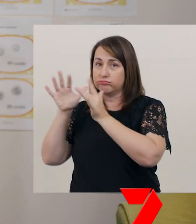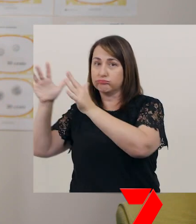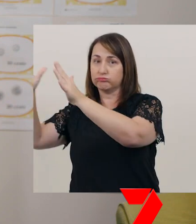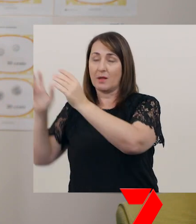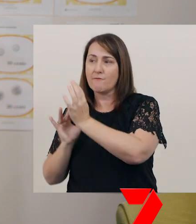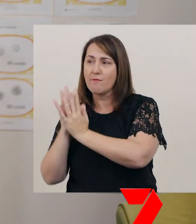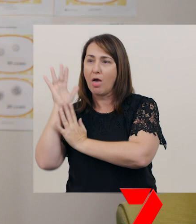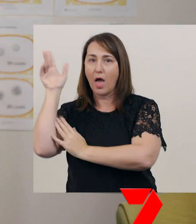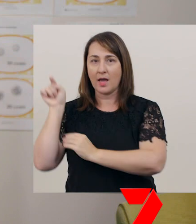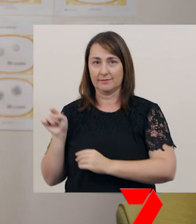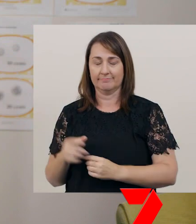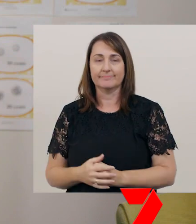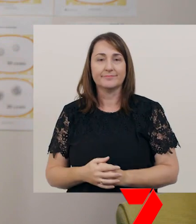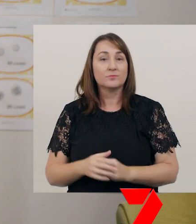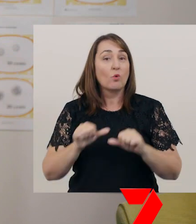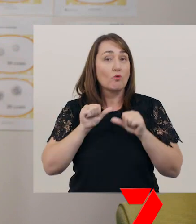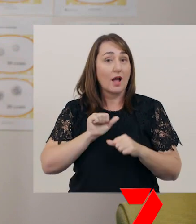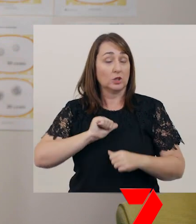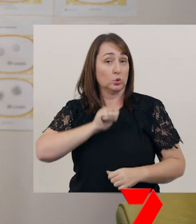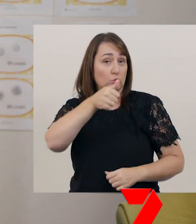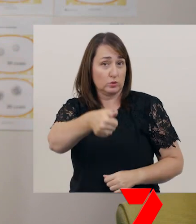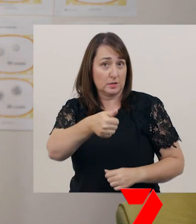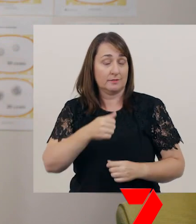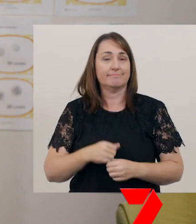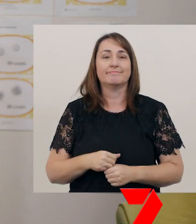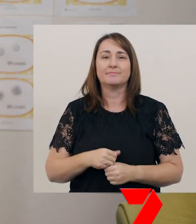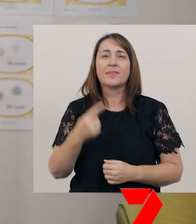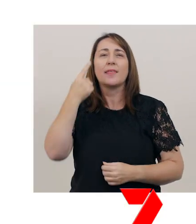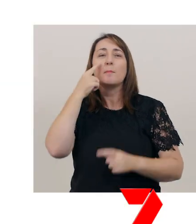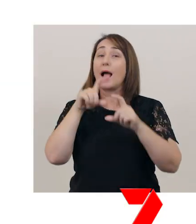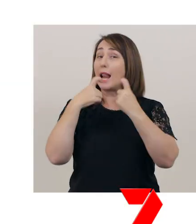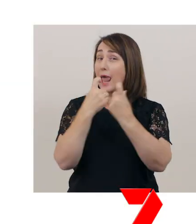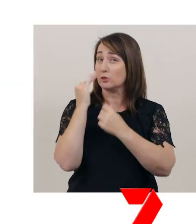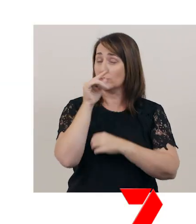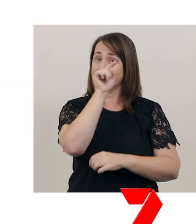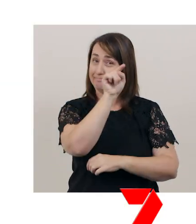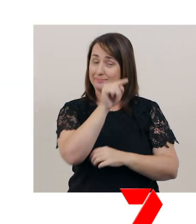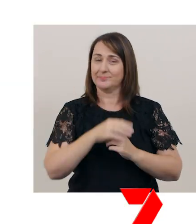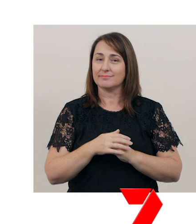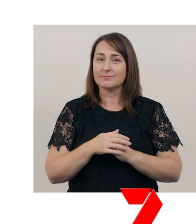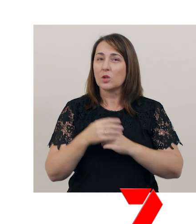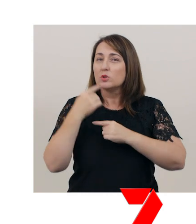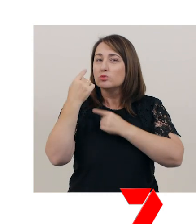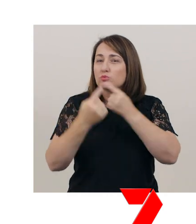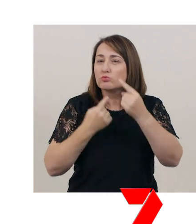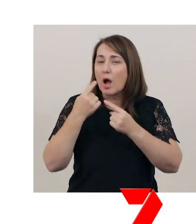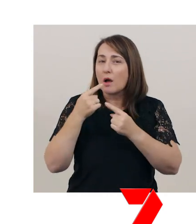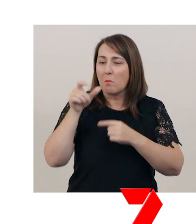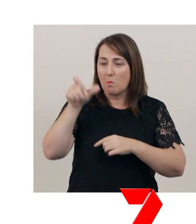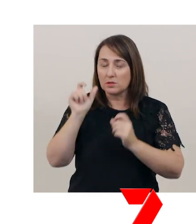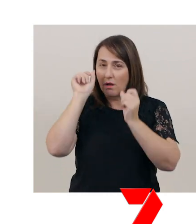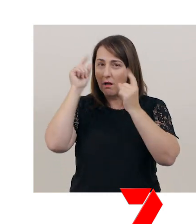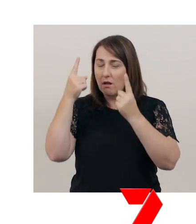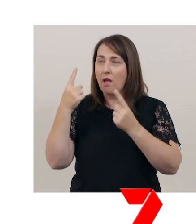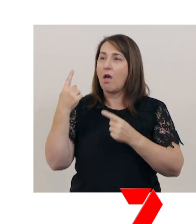dragon. Okay, why don't you have a go at creating a metaphor? Think about a classroom. How would you describe it so that